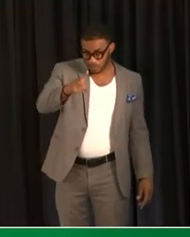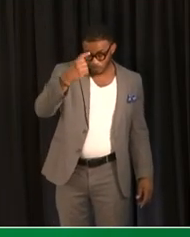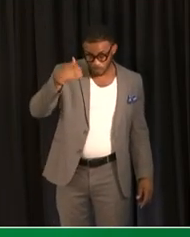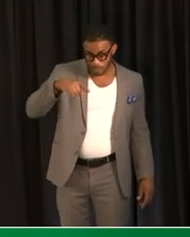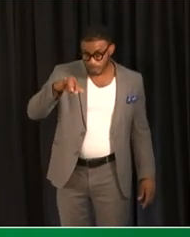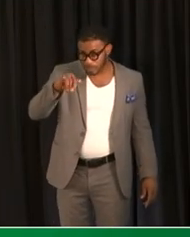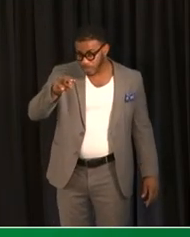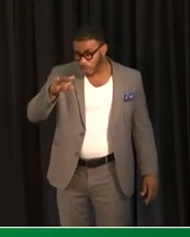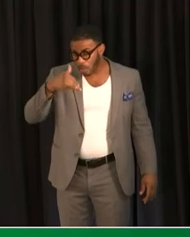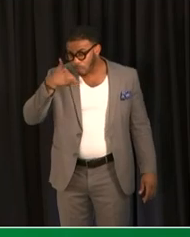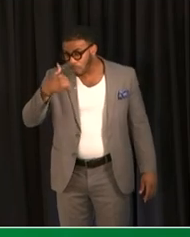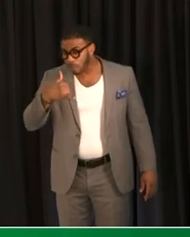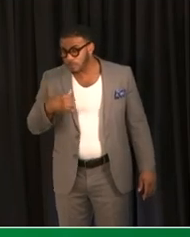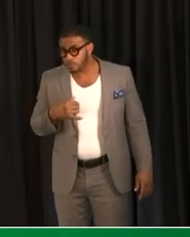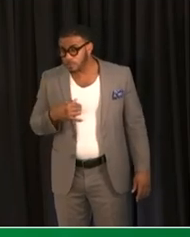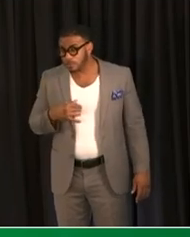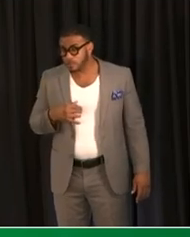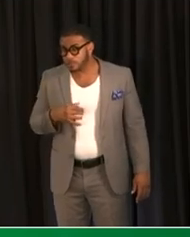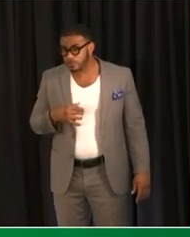question for us?